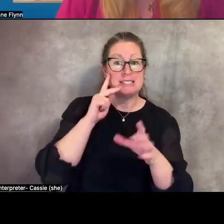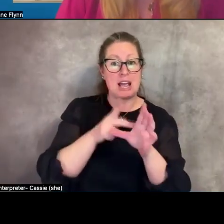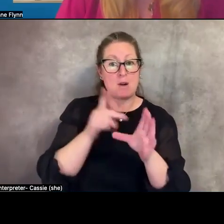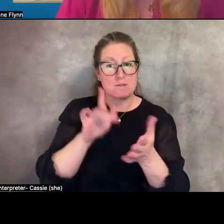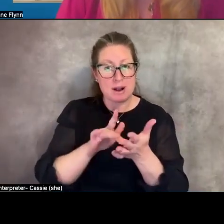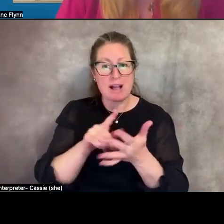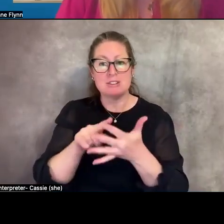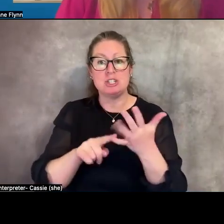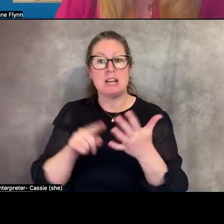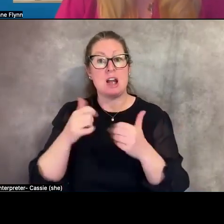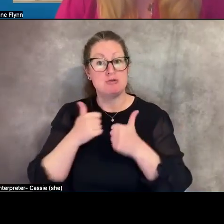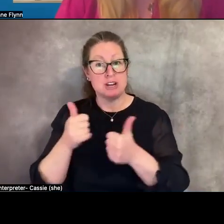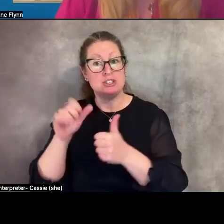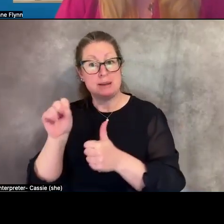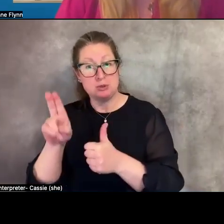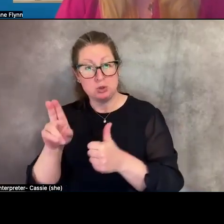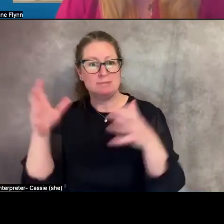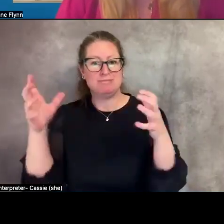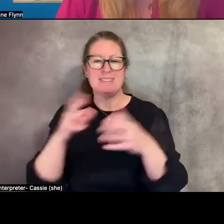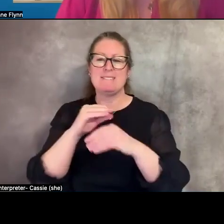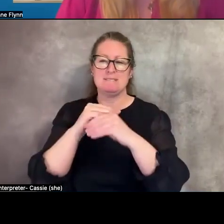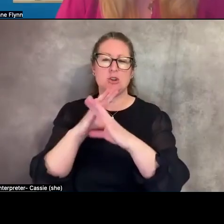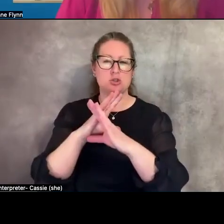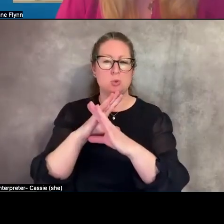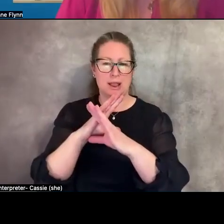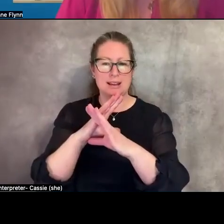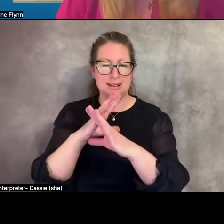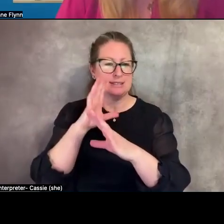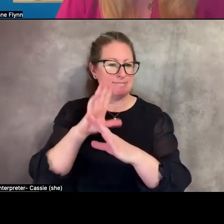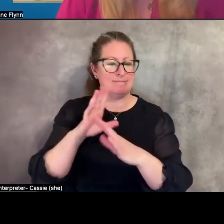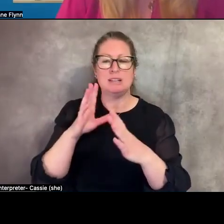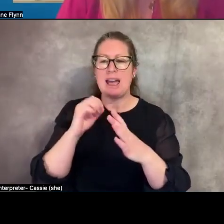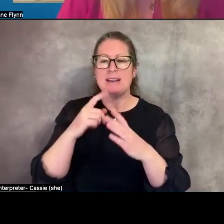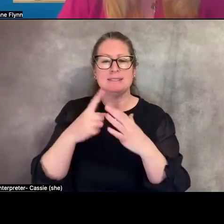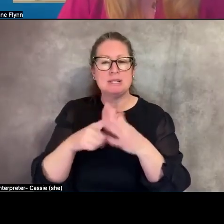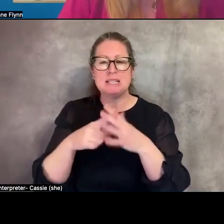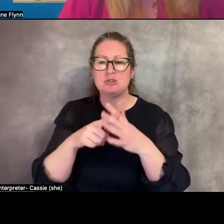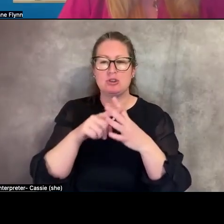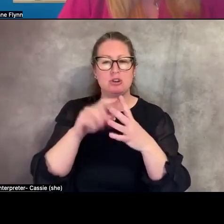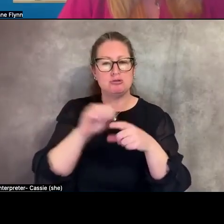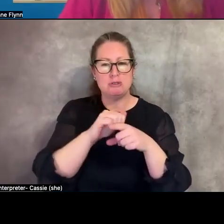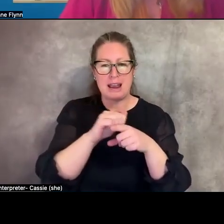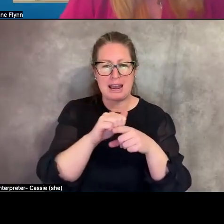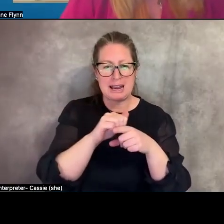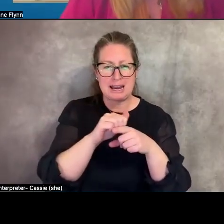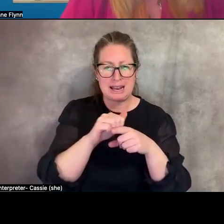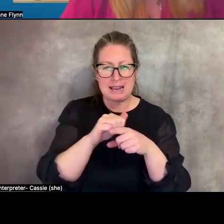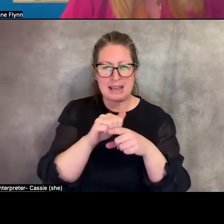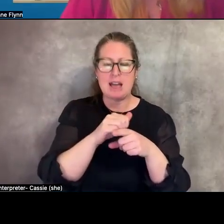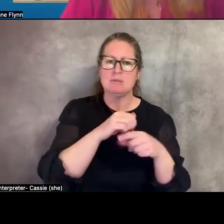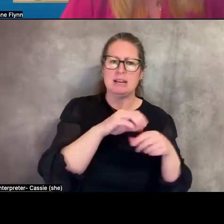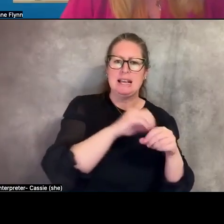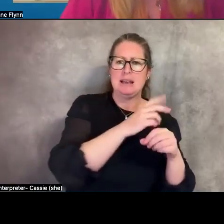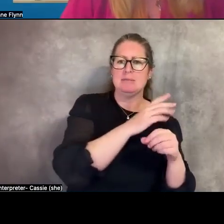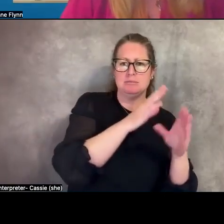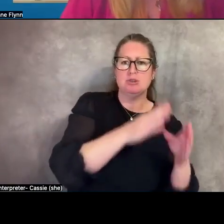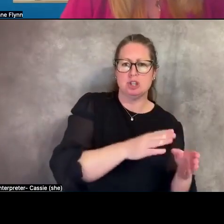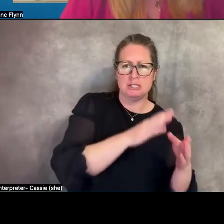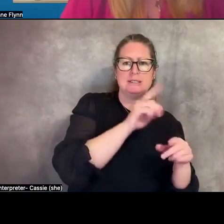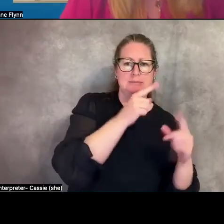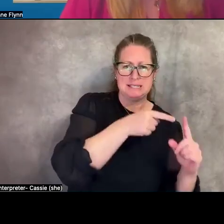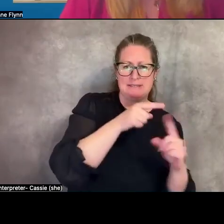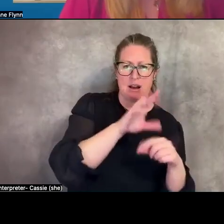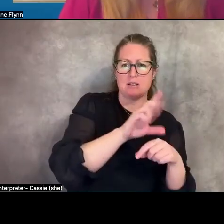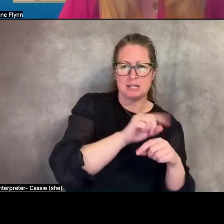and substance use was held virtually for initial training subsequent to in-person unit and patient-specific